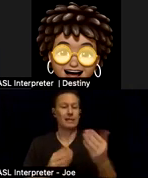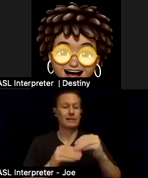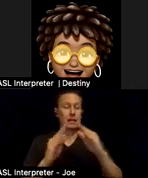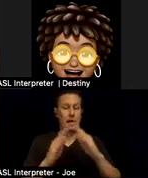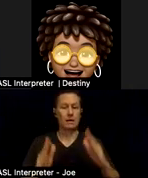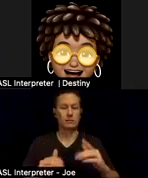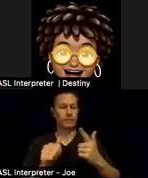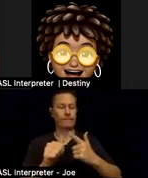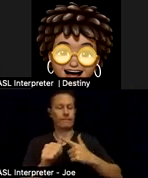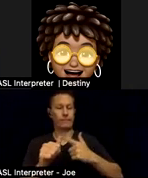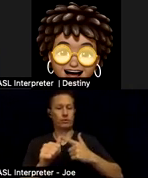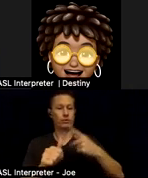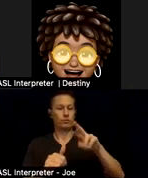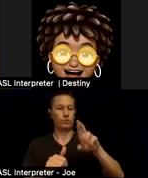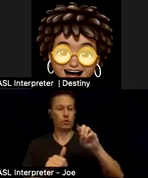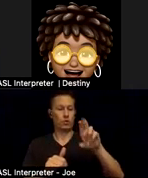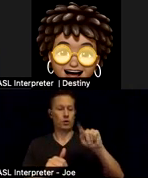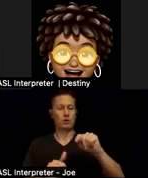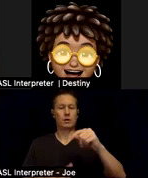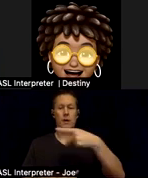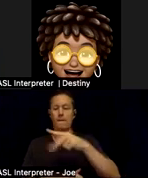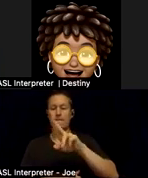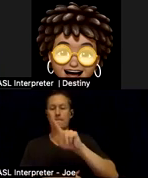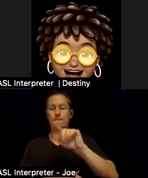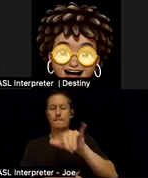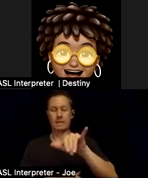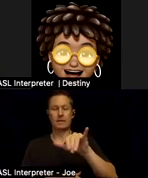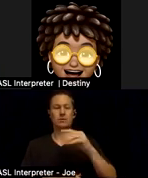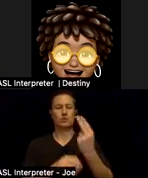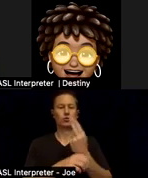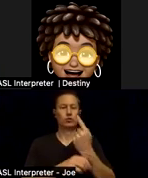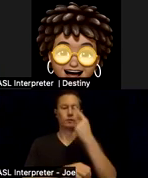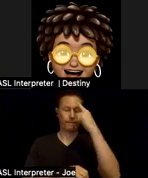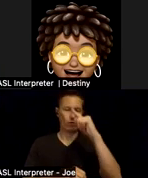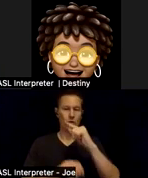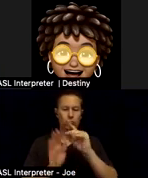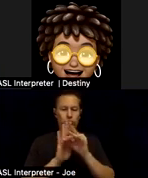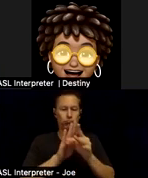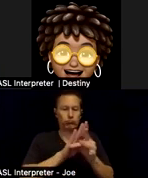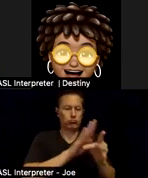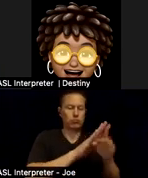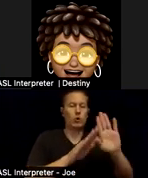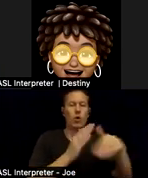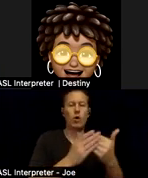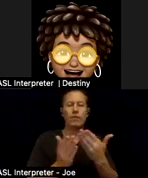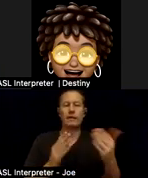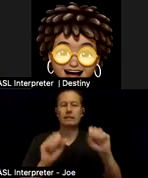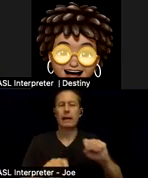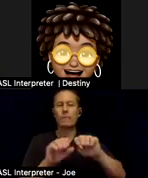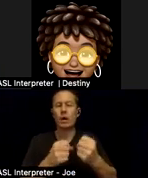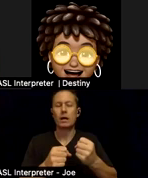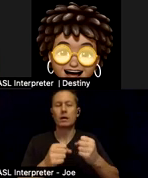created is quake hold putty. Now this is used to secure all of your breakables inside your home, anything that weighs up to 20 to